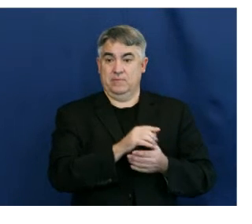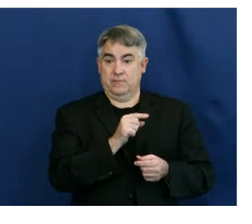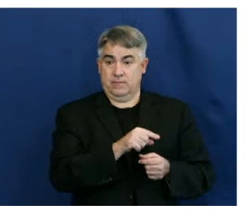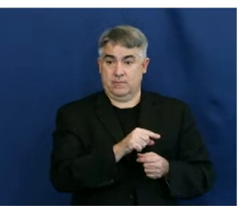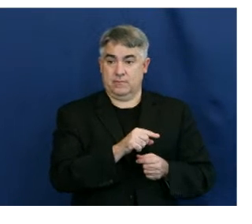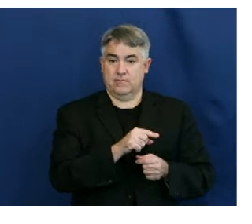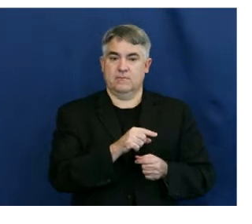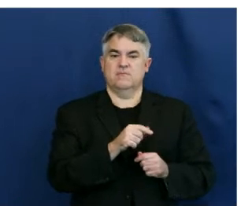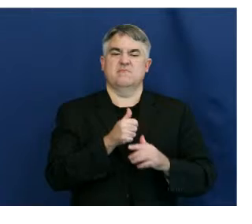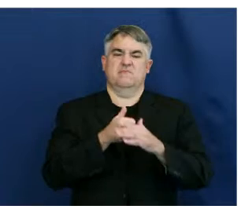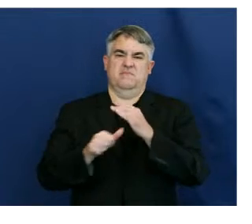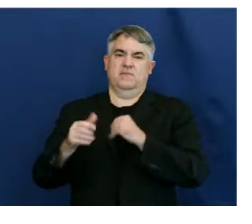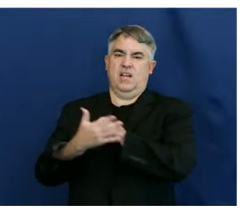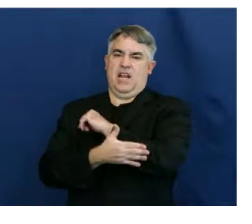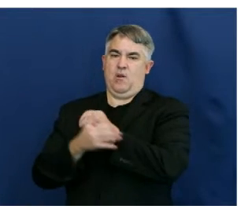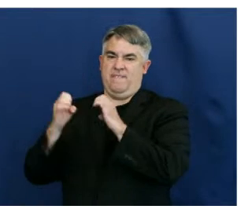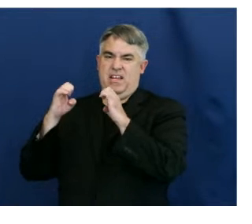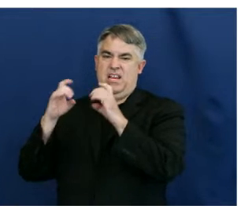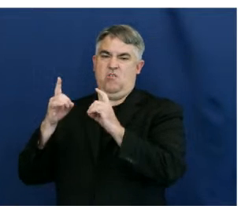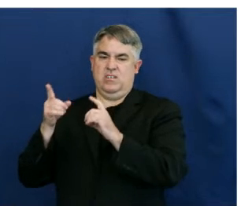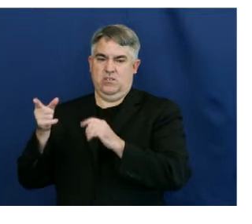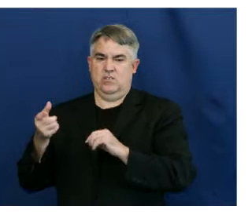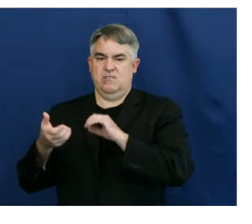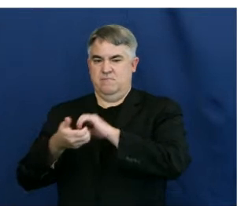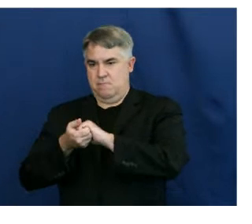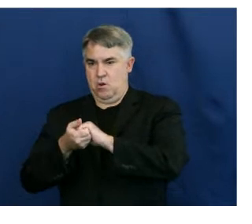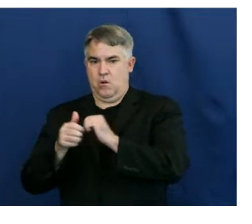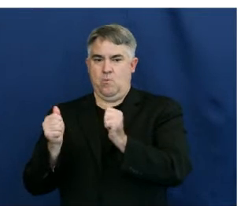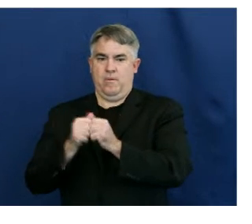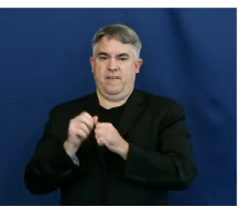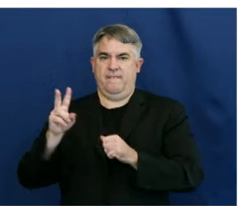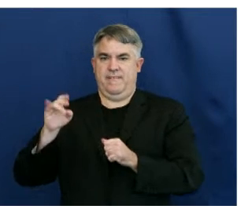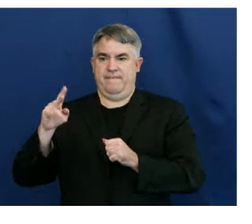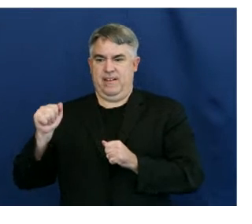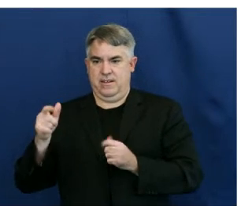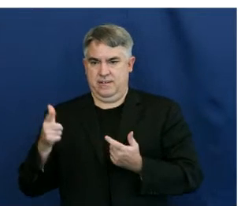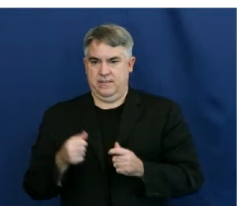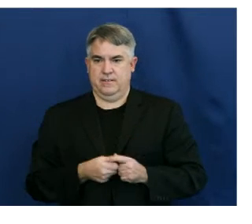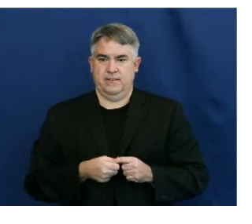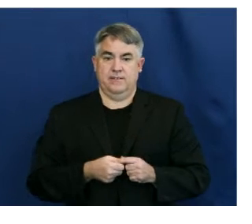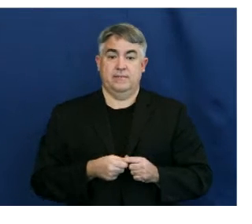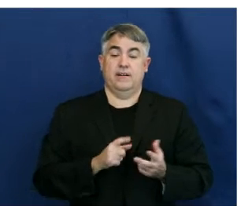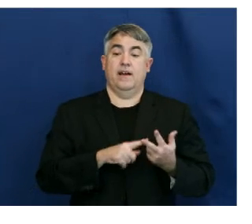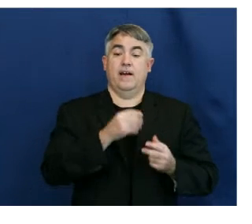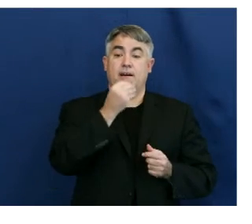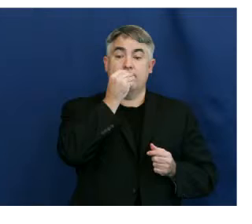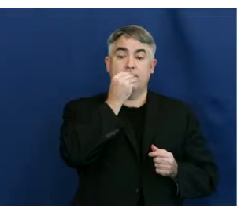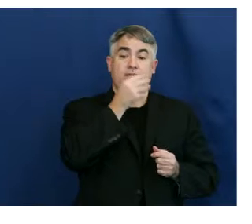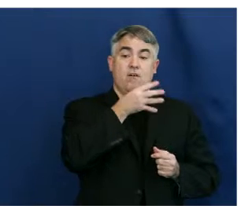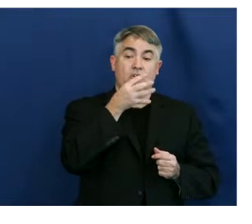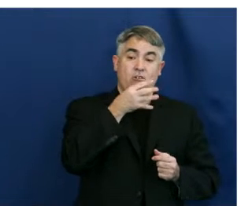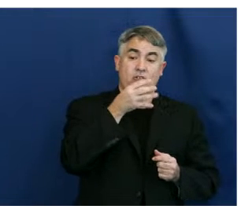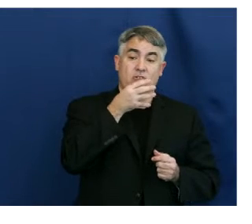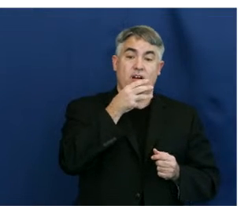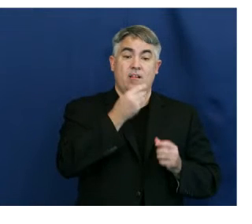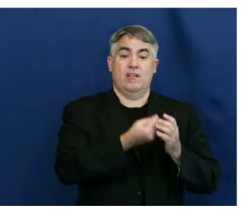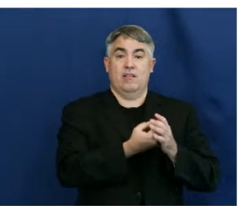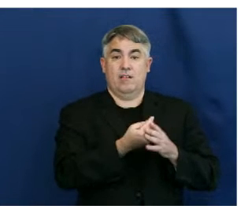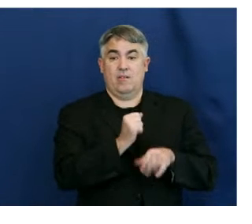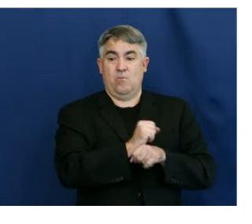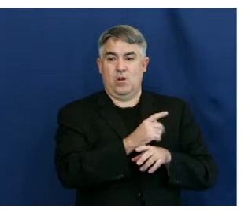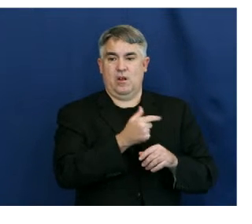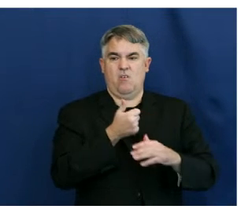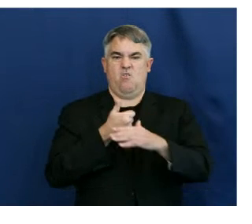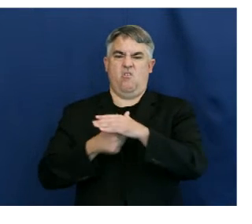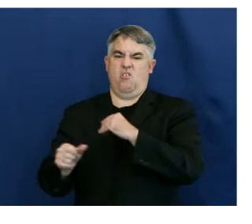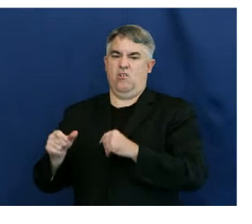Office of Education in partnership with VIBA. And our food and agriculture sectors for farm worker is being handled by Operation Collaboration and